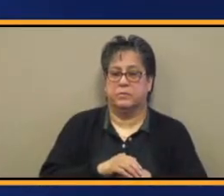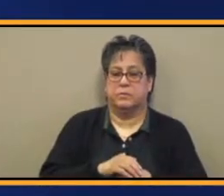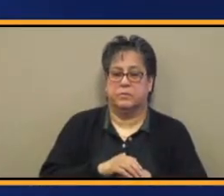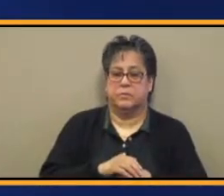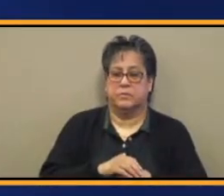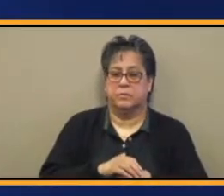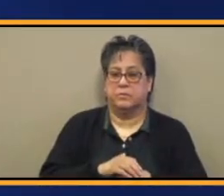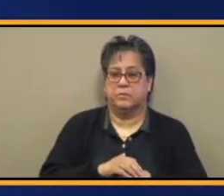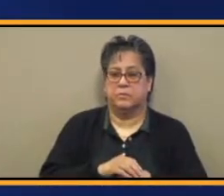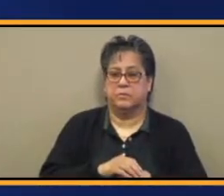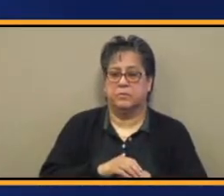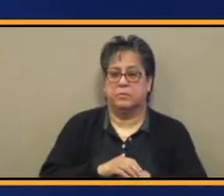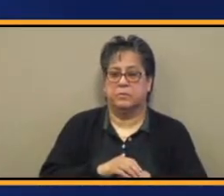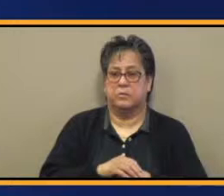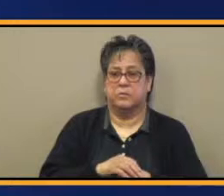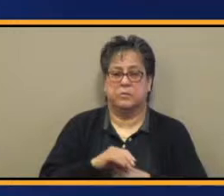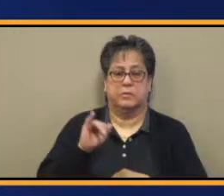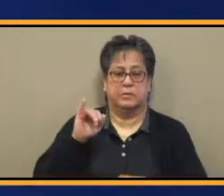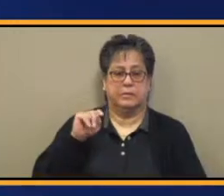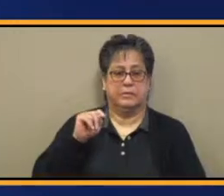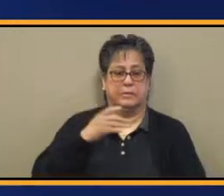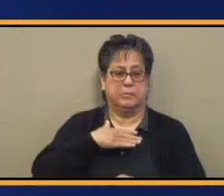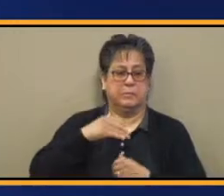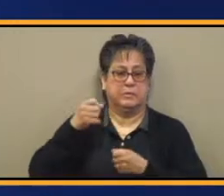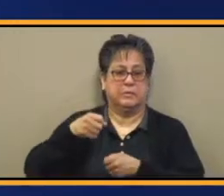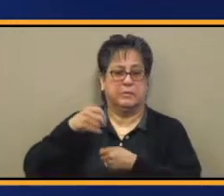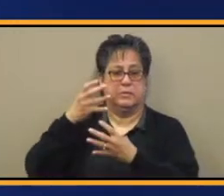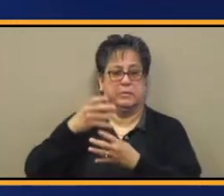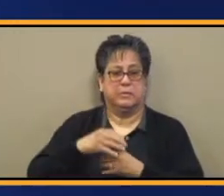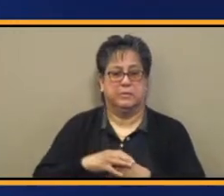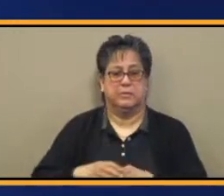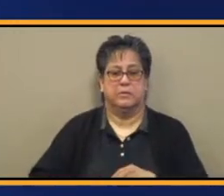ma'am. We'll go ahead and get started. If IT can please bring up the presentation.